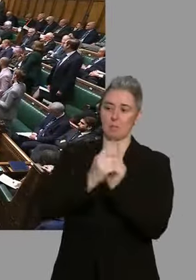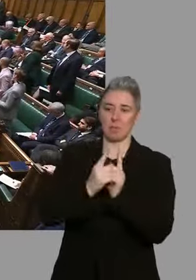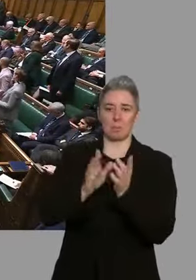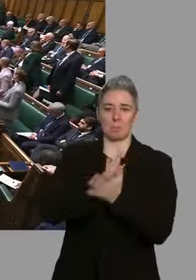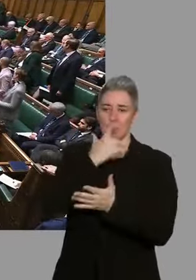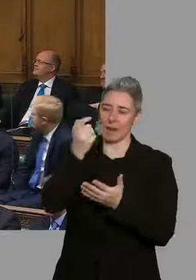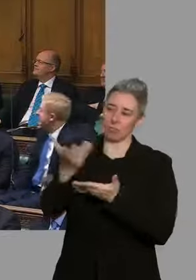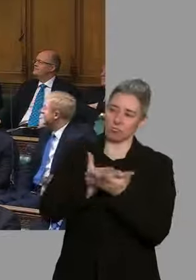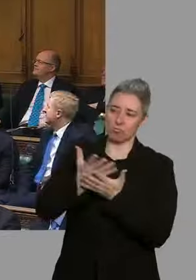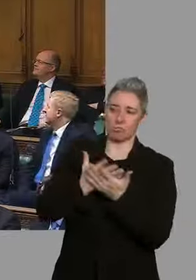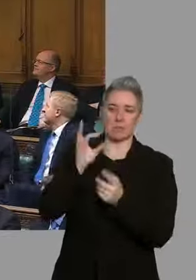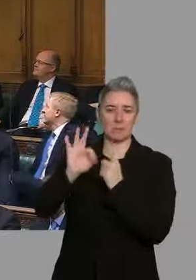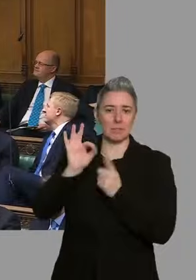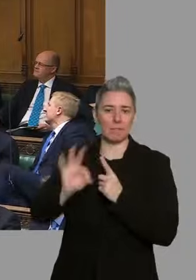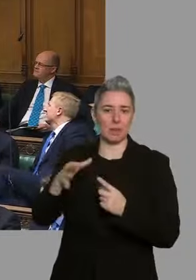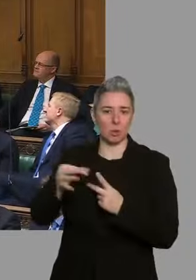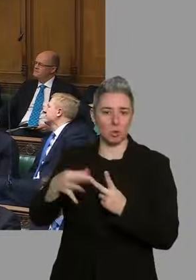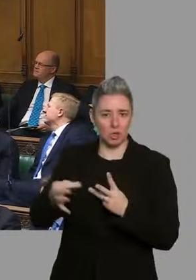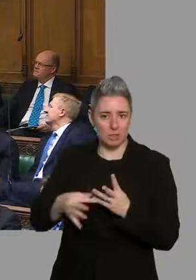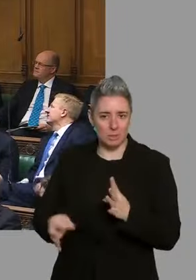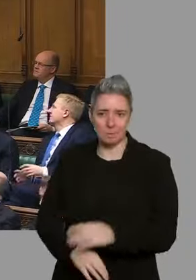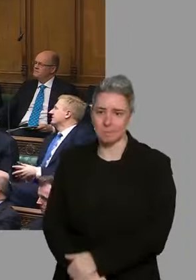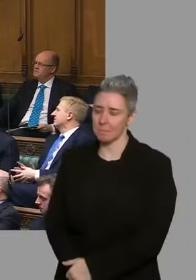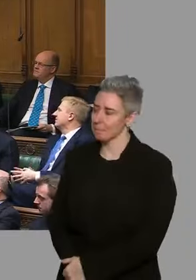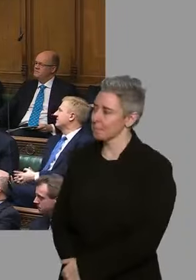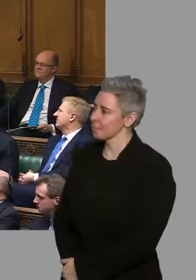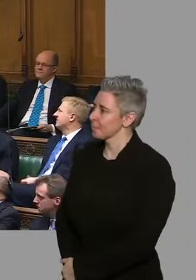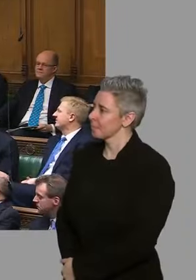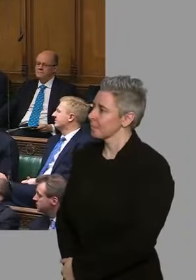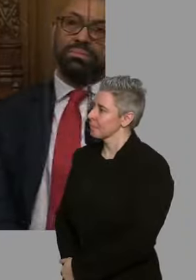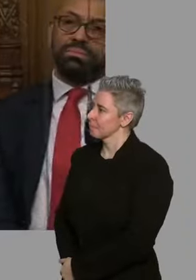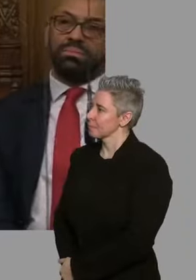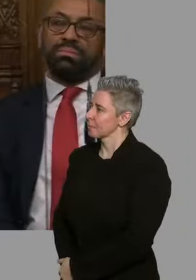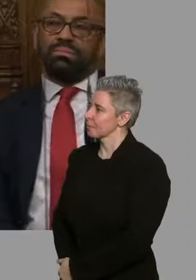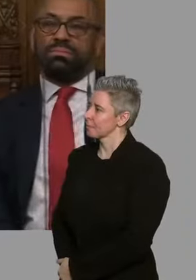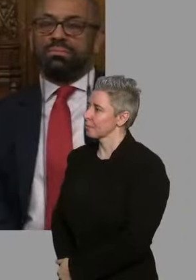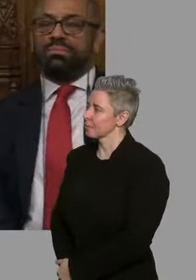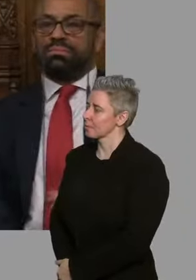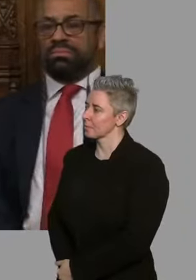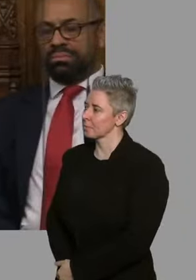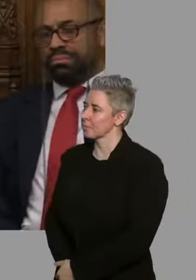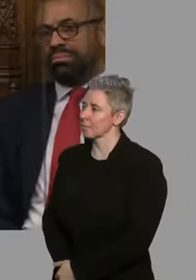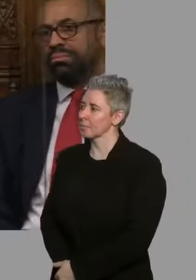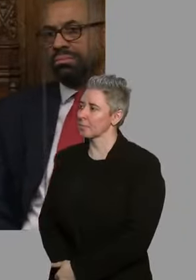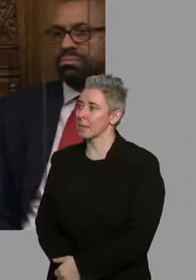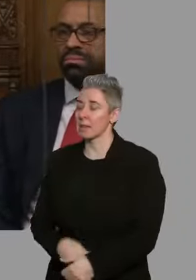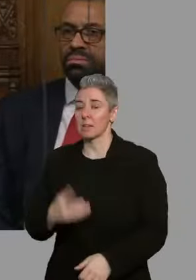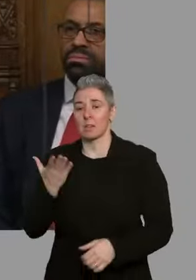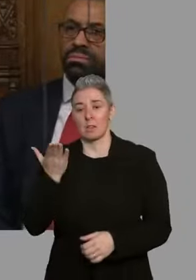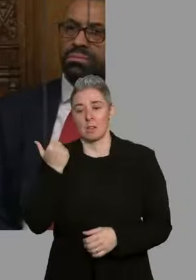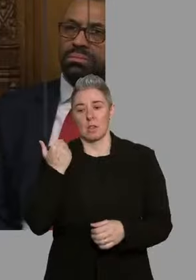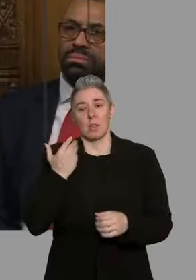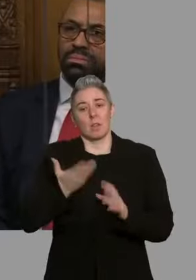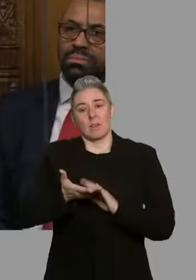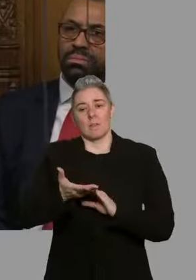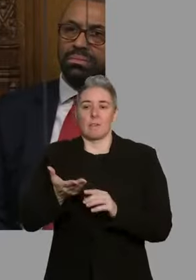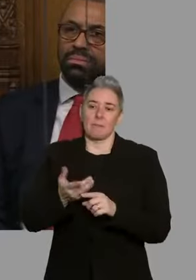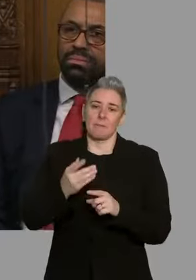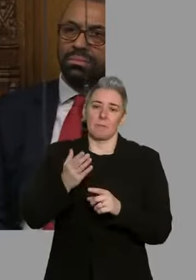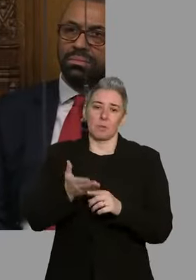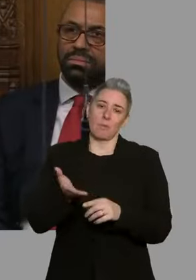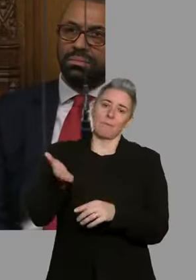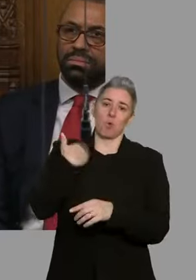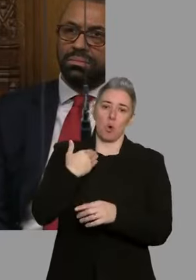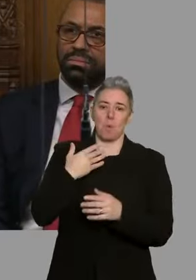Thank you, Mr Speaker. In recent weeks, the former head of MI6, Sir Richard Dearlove, has warned that conflict between Russia and the West is no